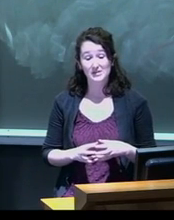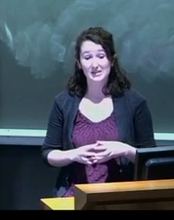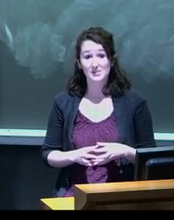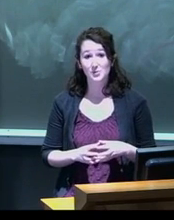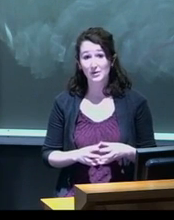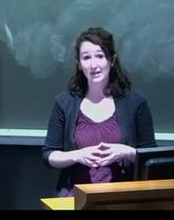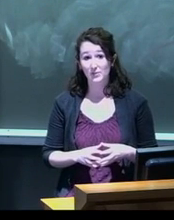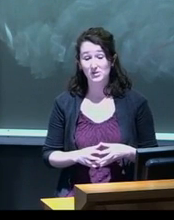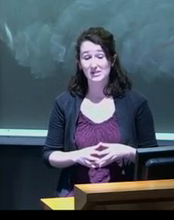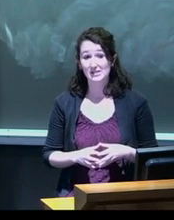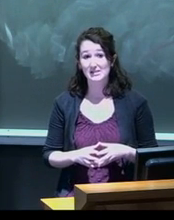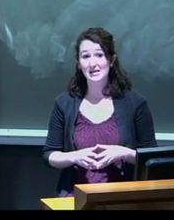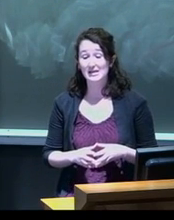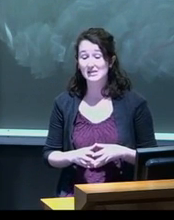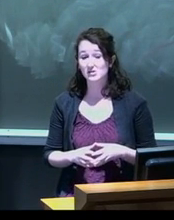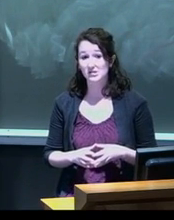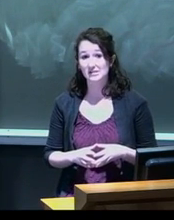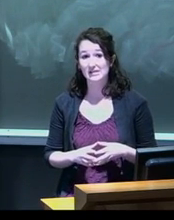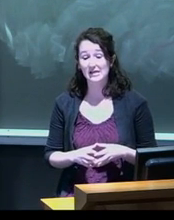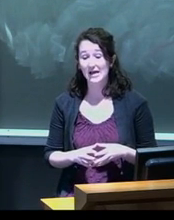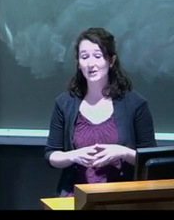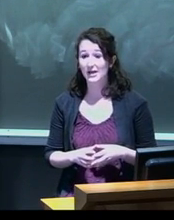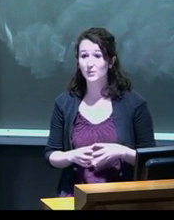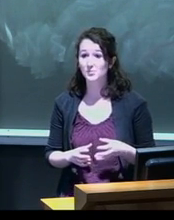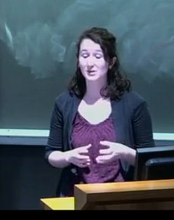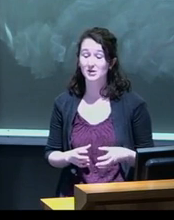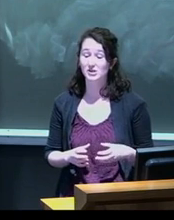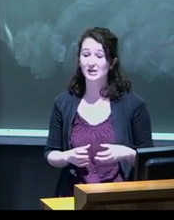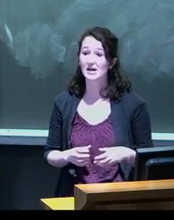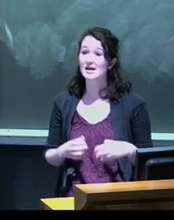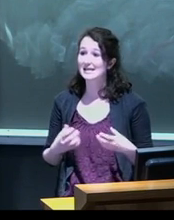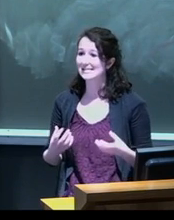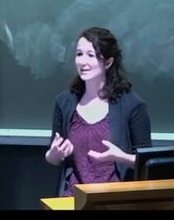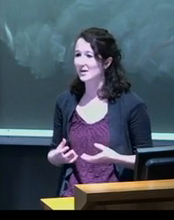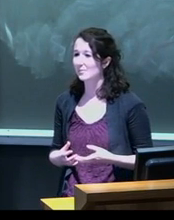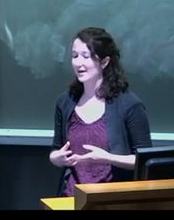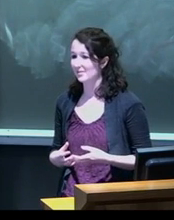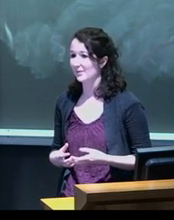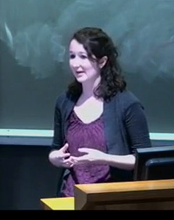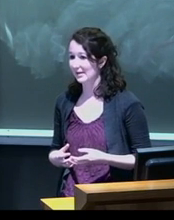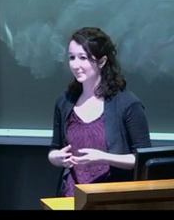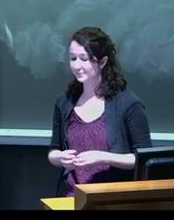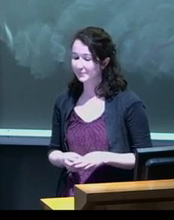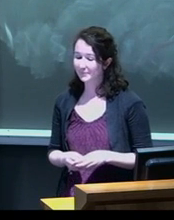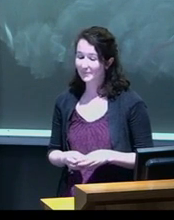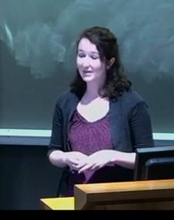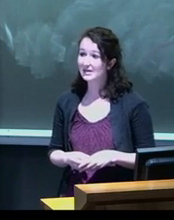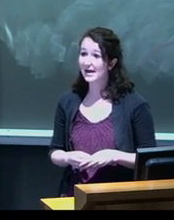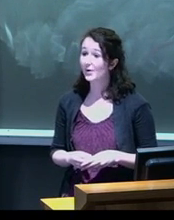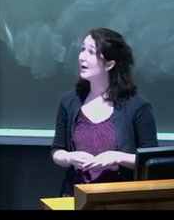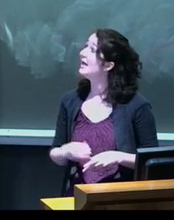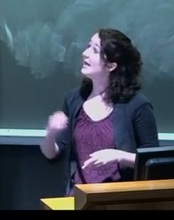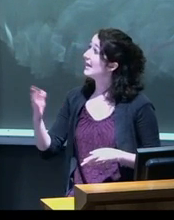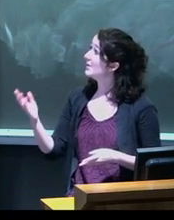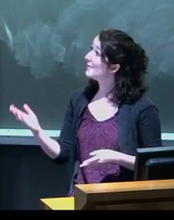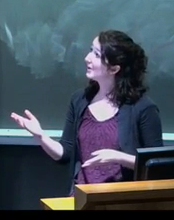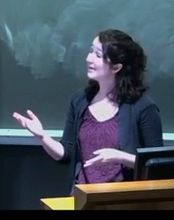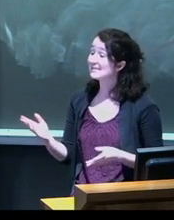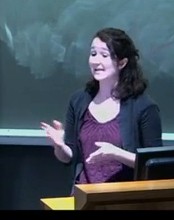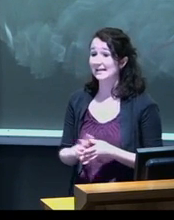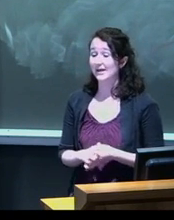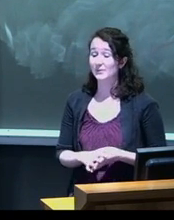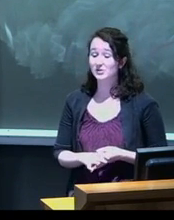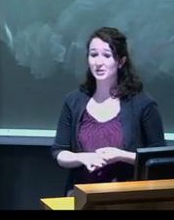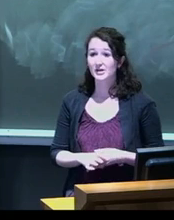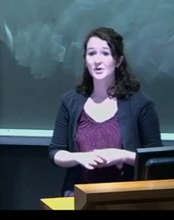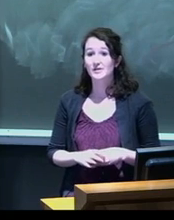those that we see in spoken languages, it's then easier to see how language production is limited by the body. Now, in American